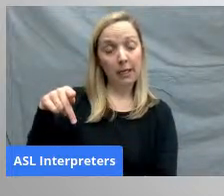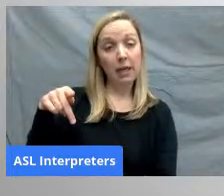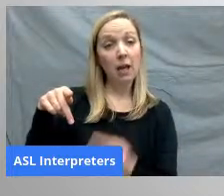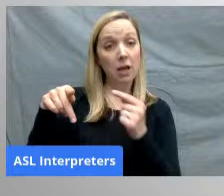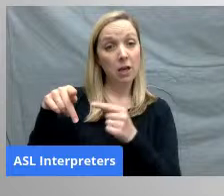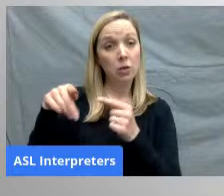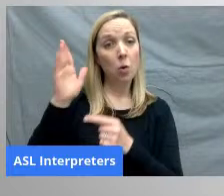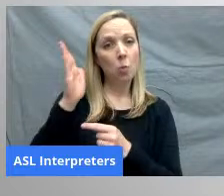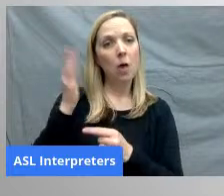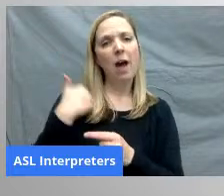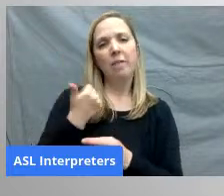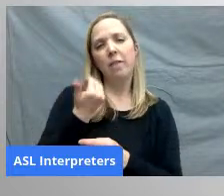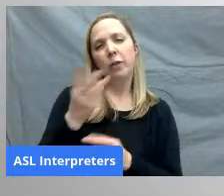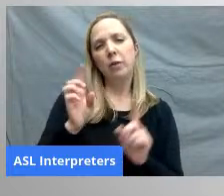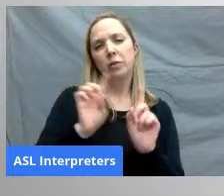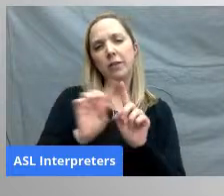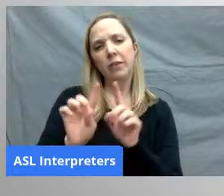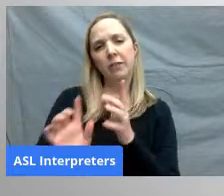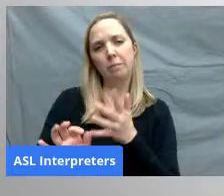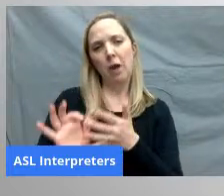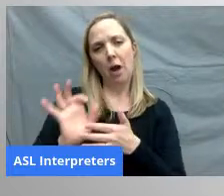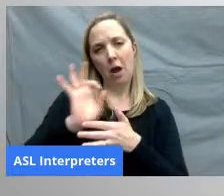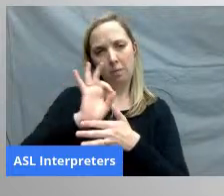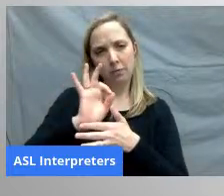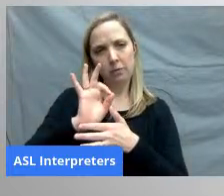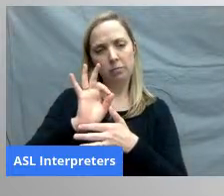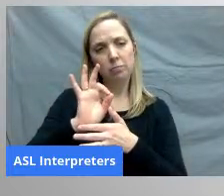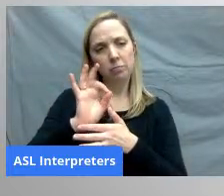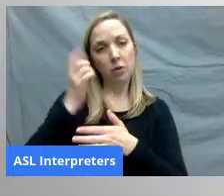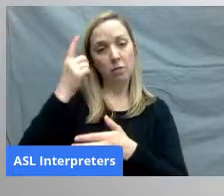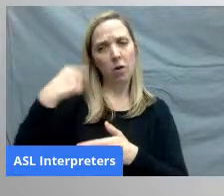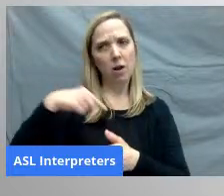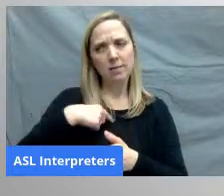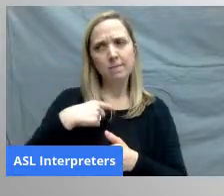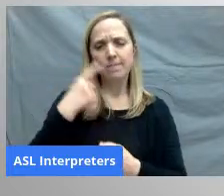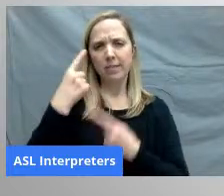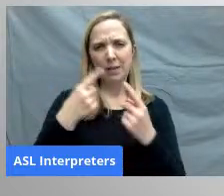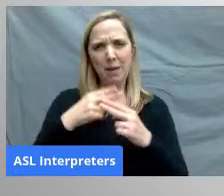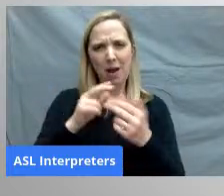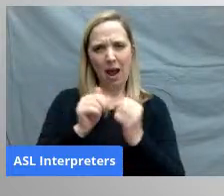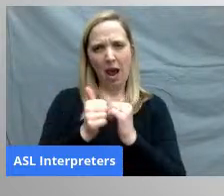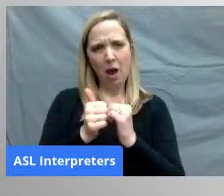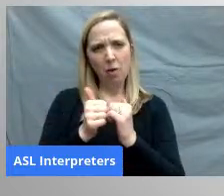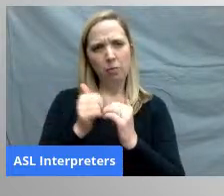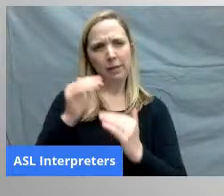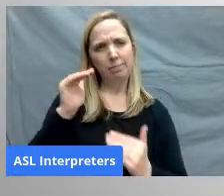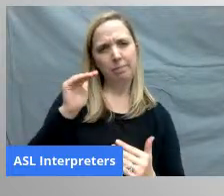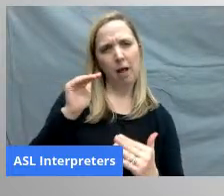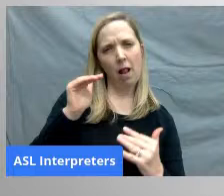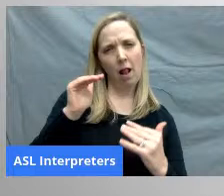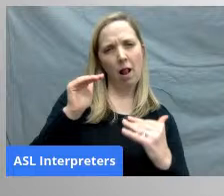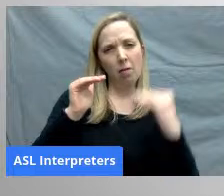options for us to consider in terms of addressing disparity, but I wanted to provide that update.